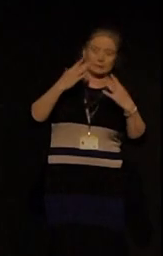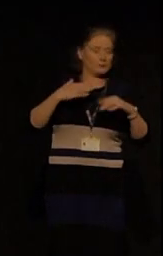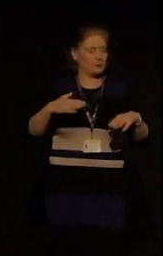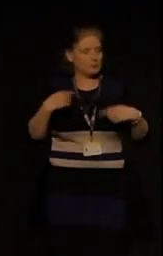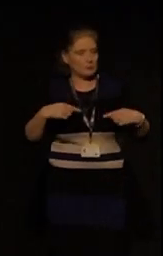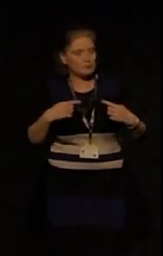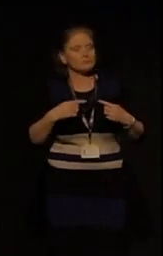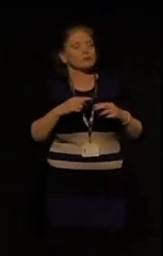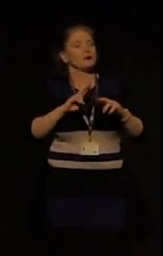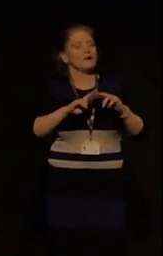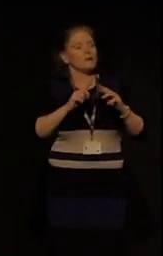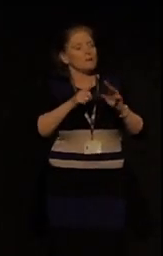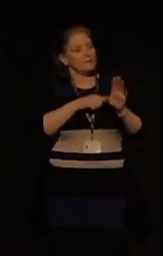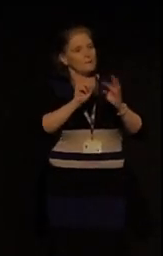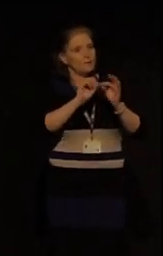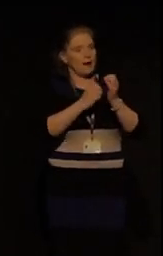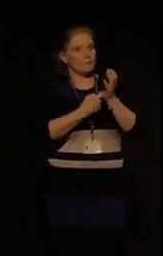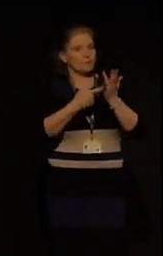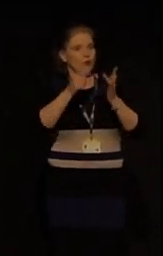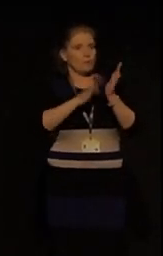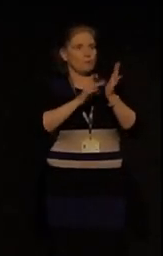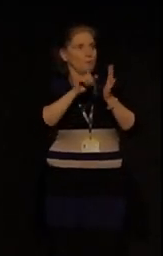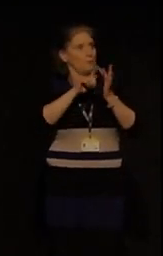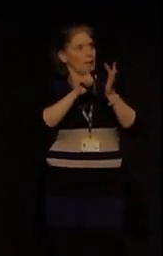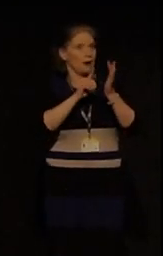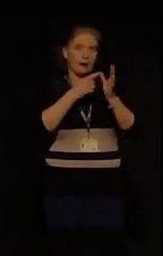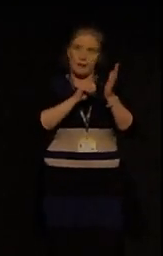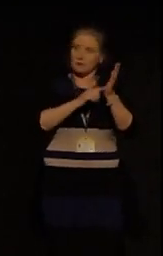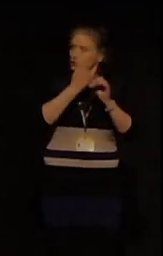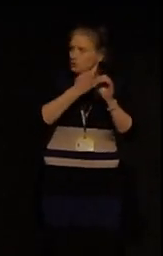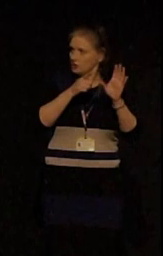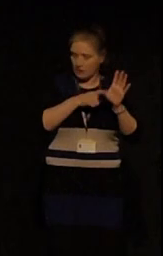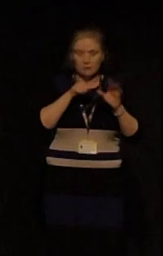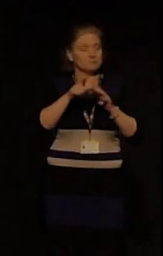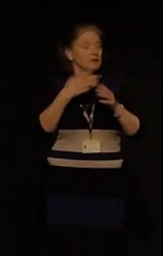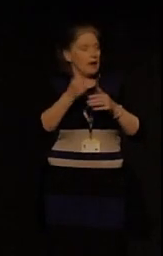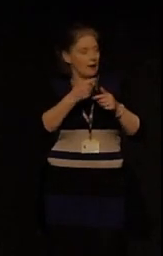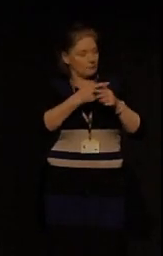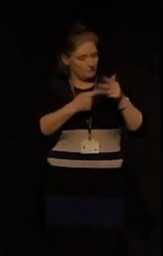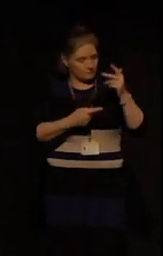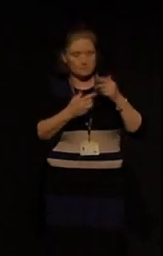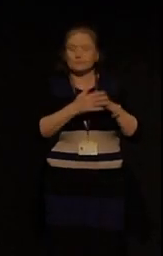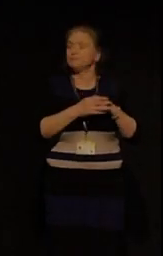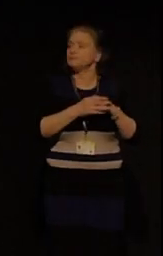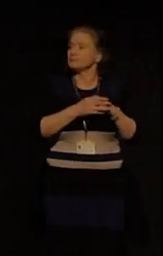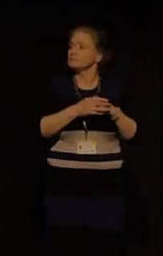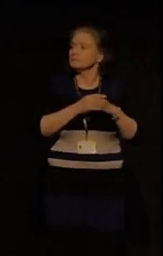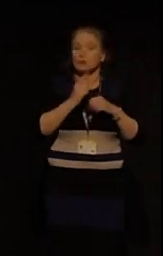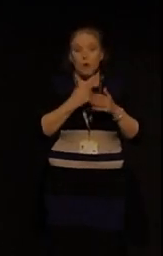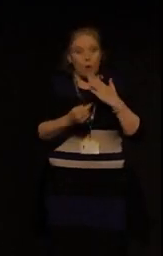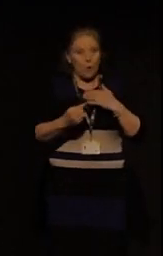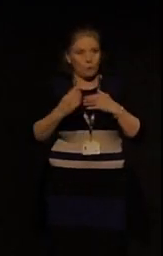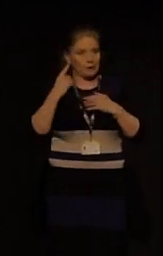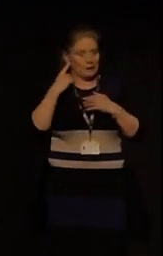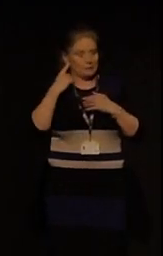in fibromyalgia. You see it in a lot of chronic pain syndromes, as well as other neurological diseases. So it's not just a